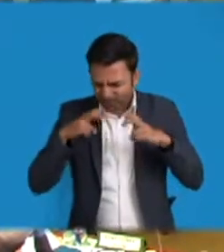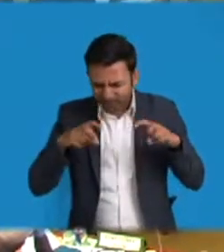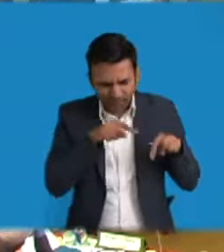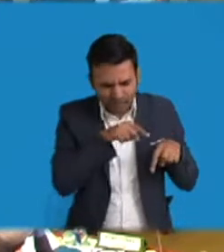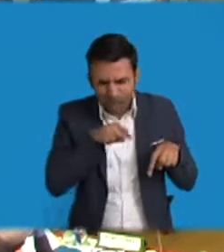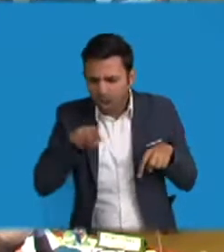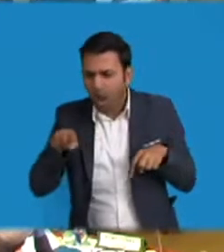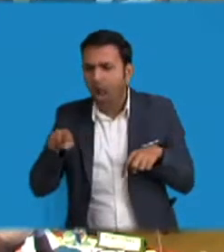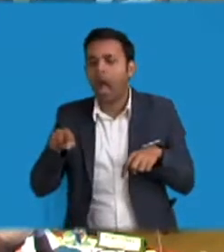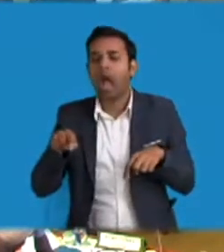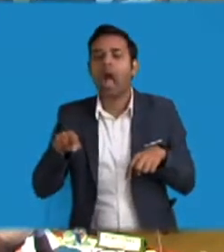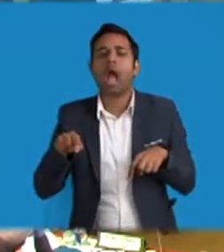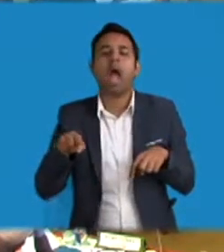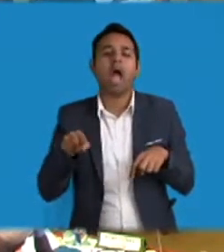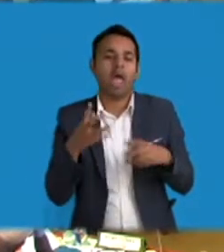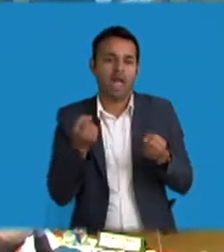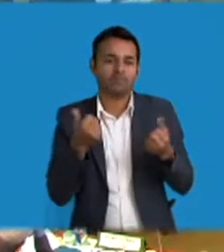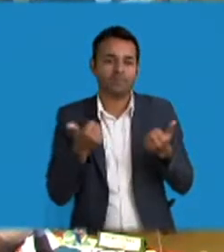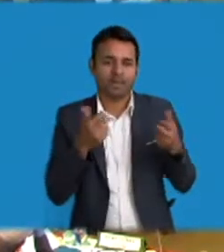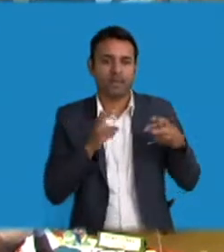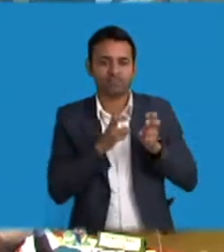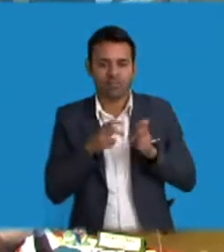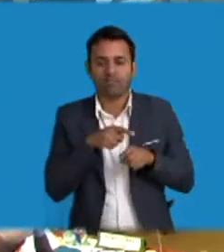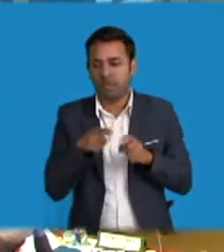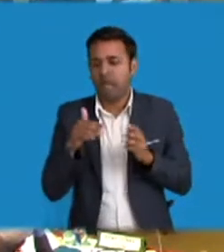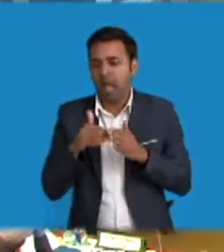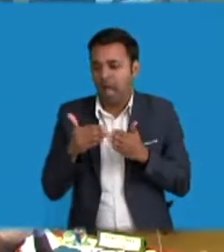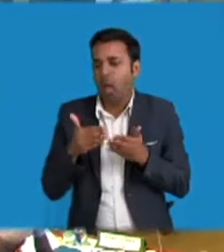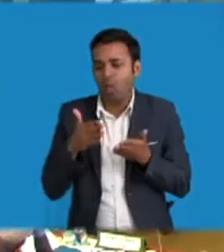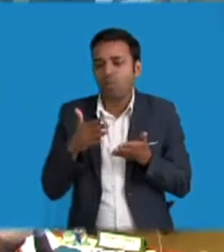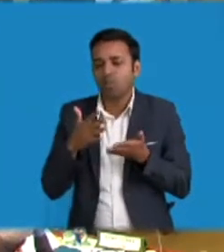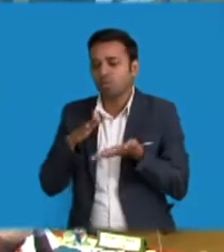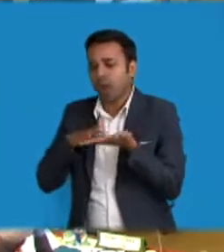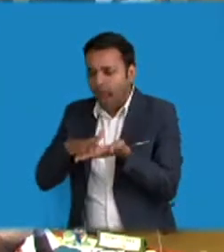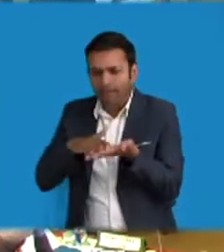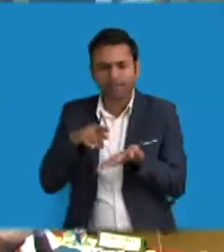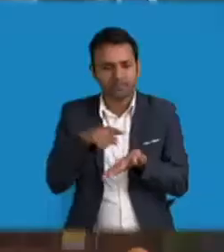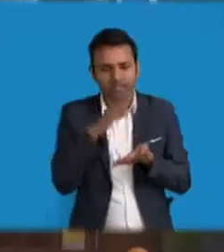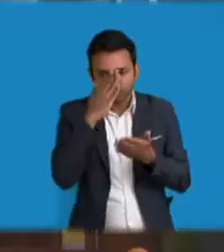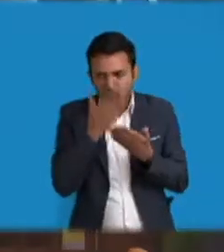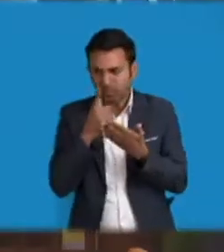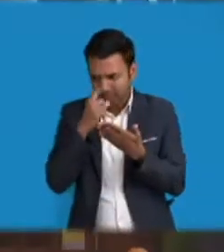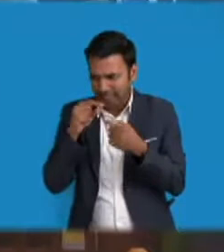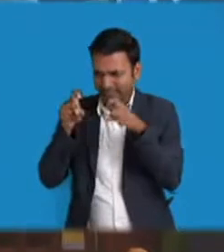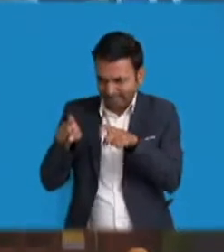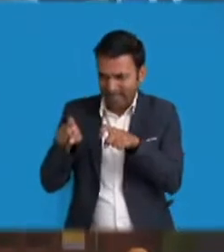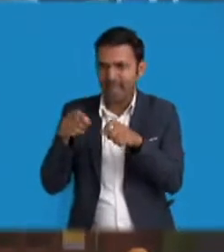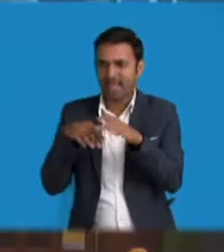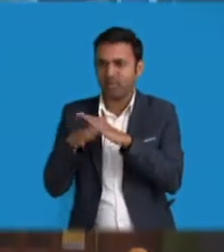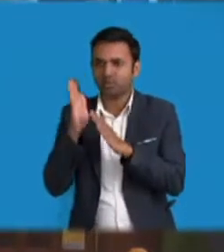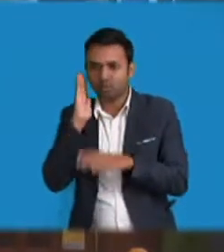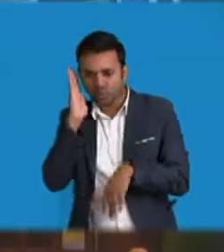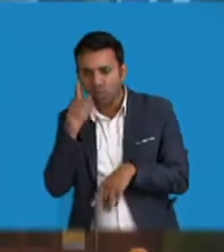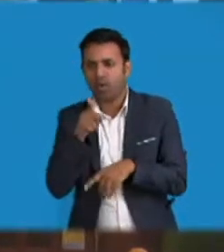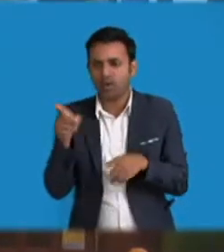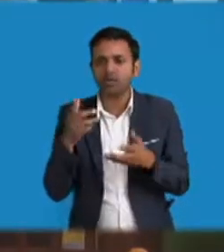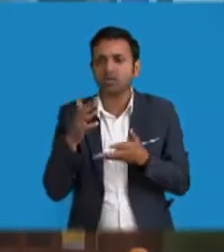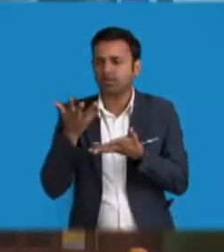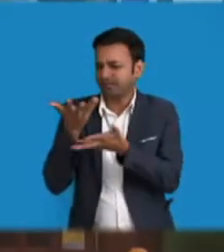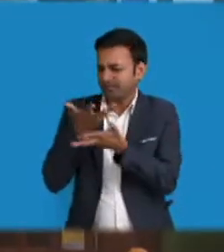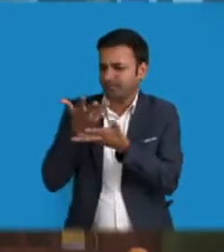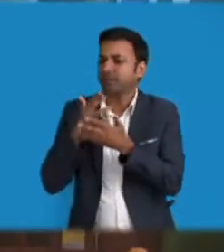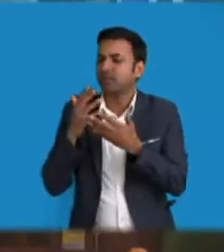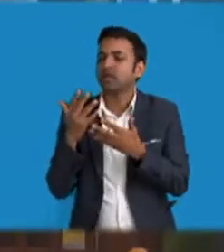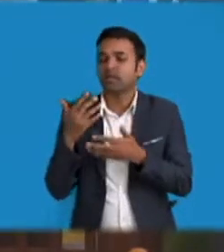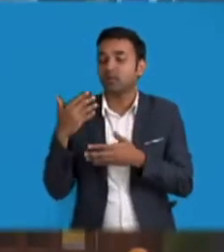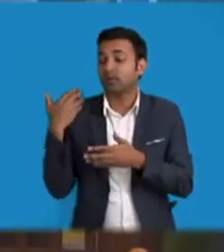With that, Madam Speaker, one of the main things that we have been talking about, our government has been talking about, is accessibility to education. And it is in